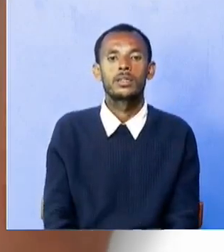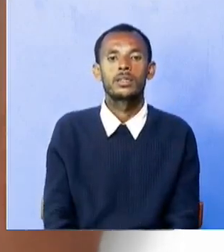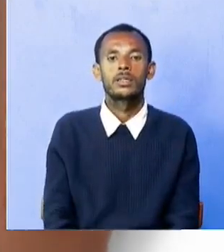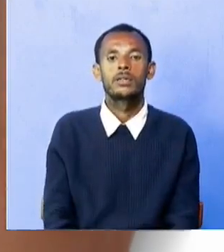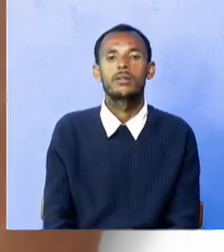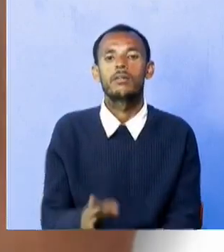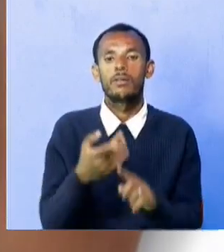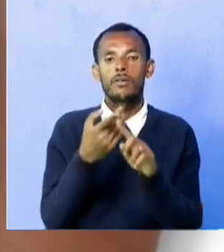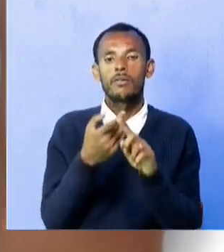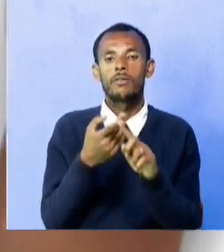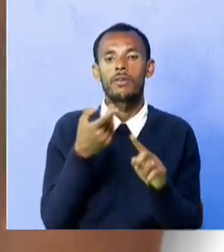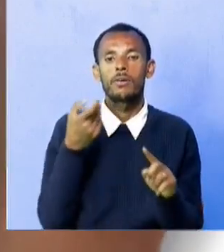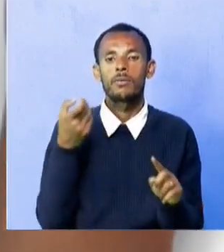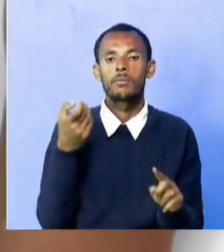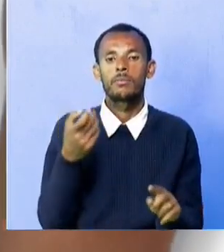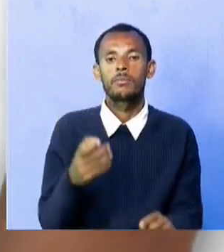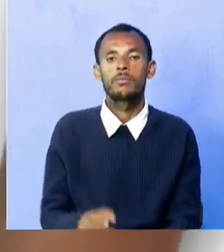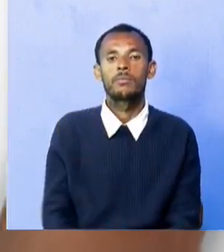from